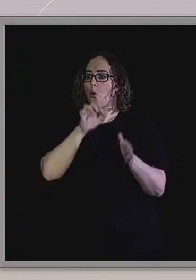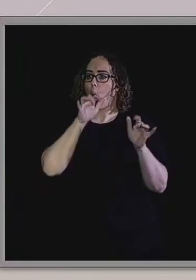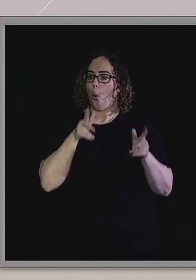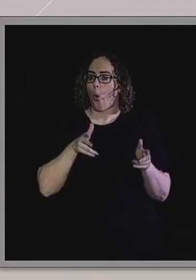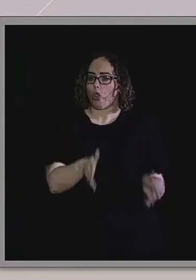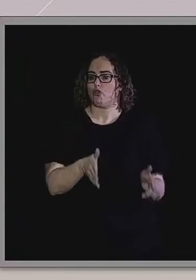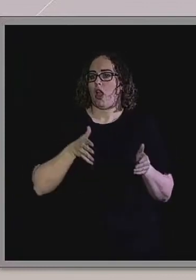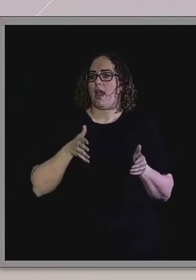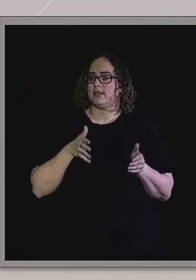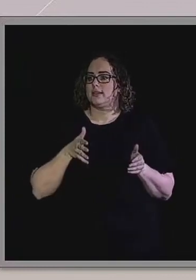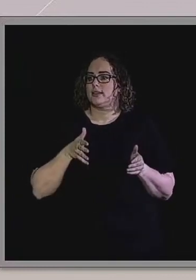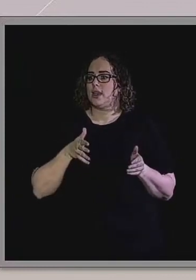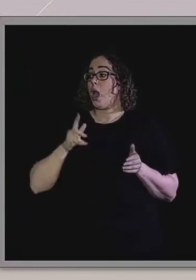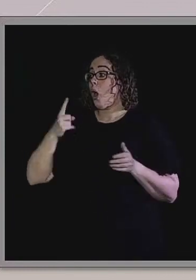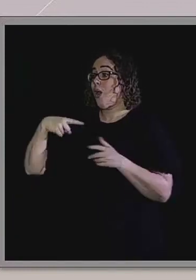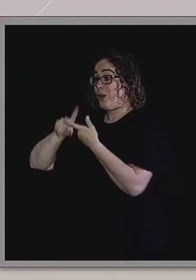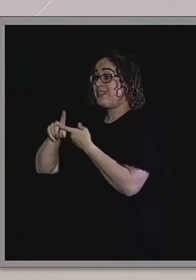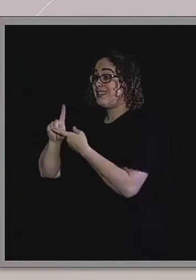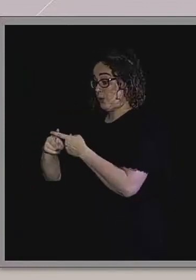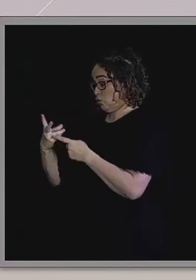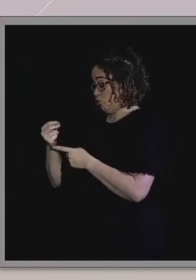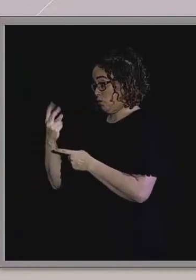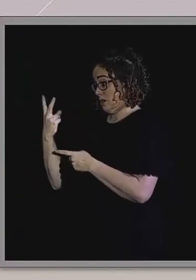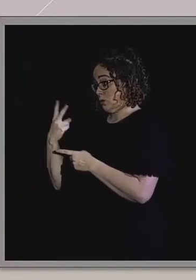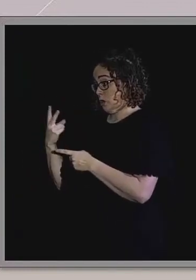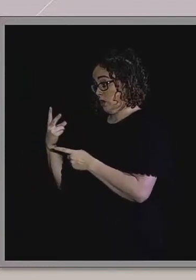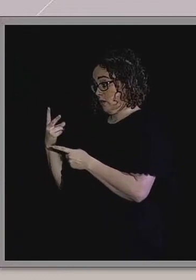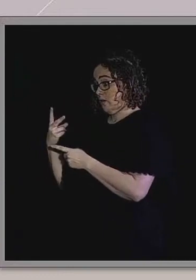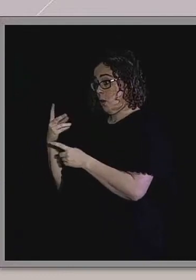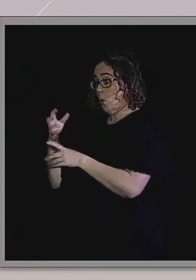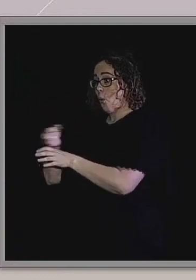So We've got one more question.